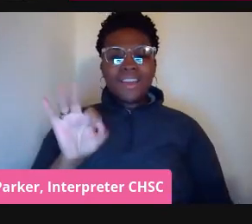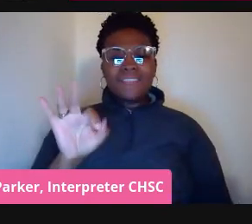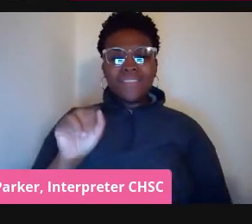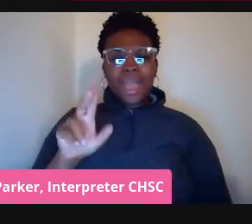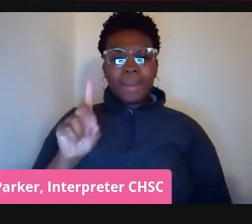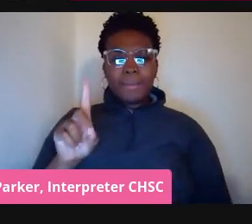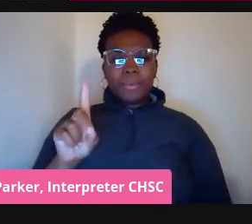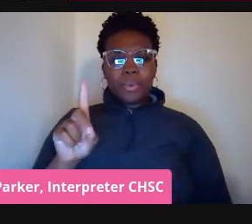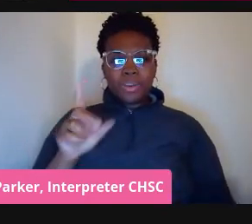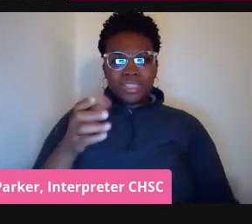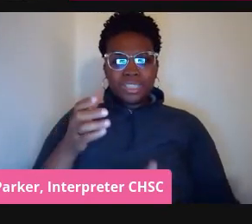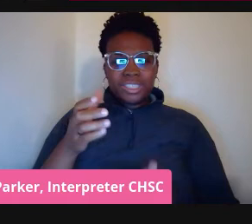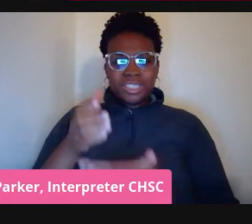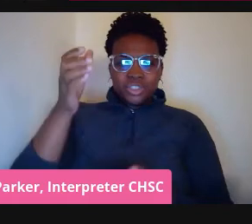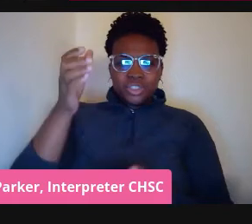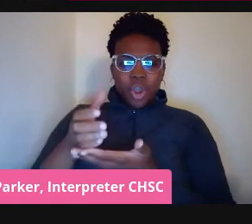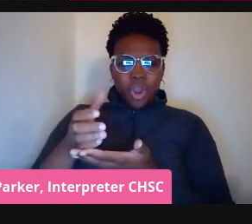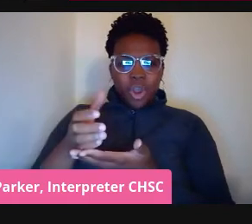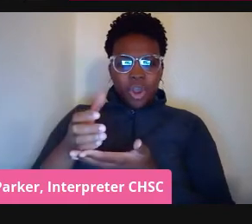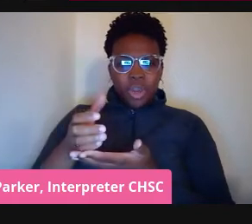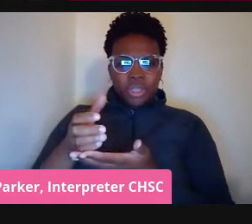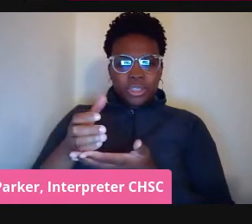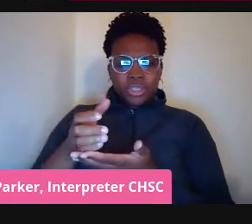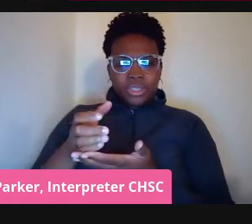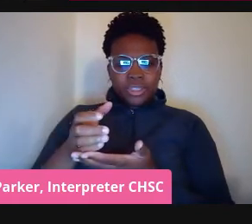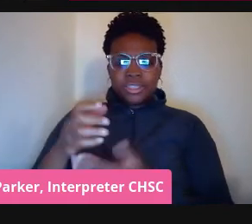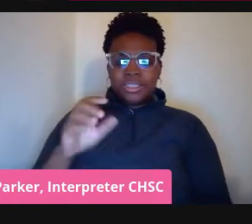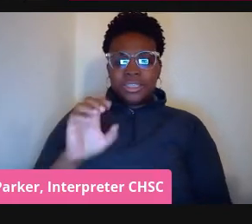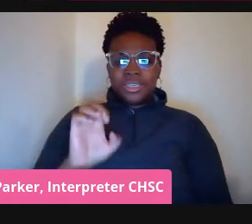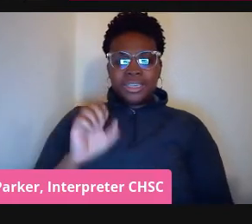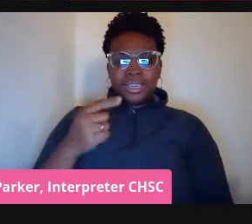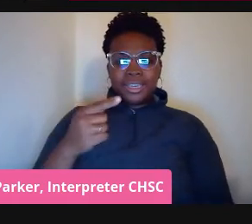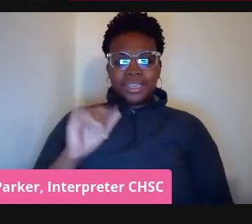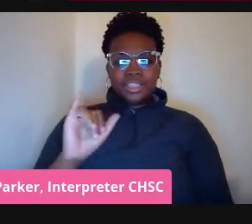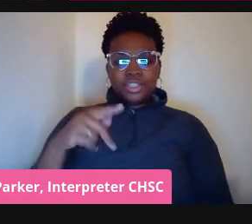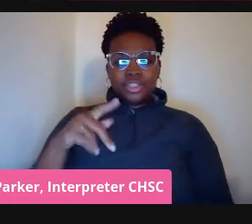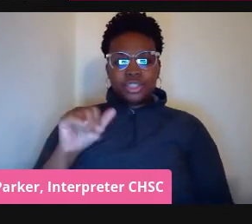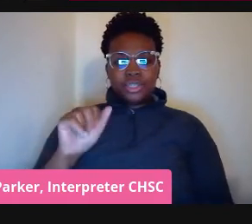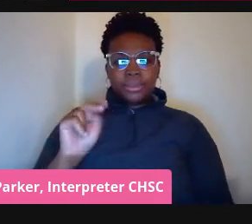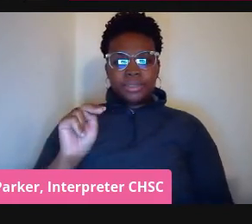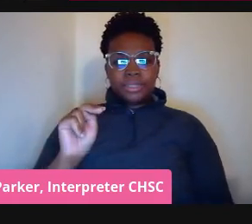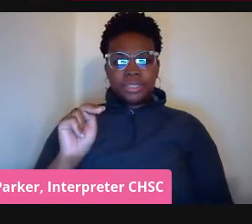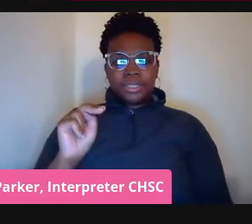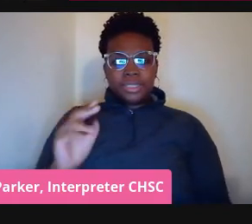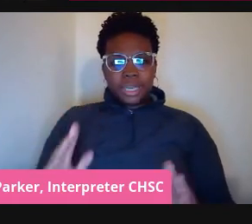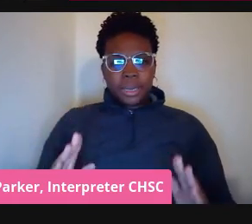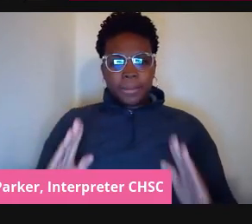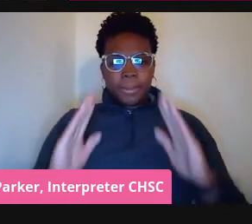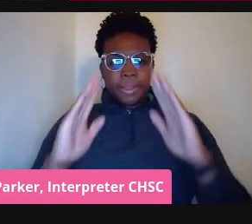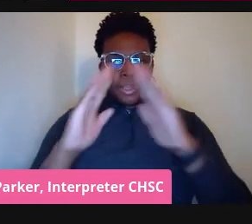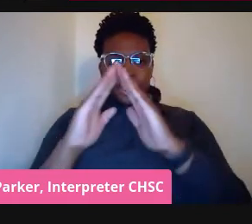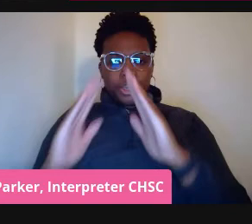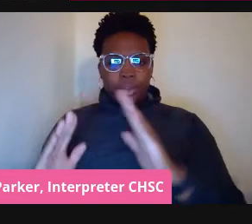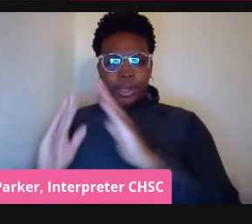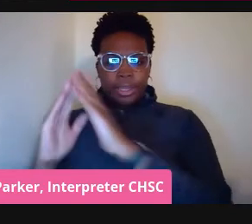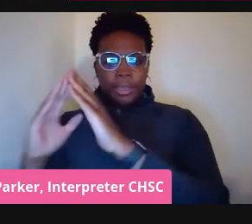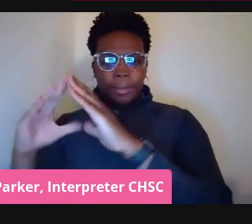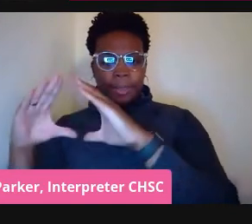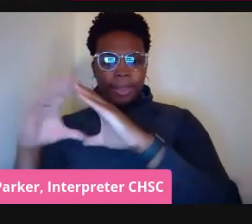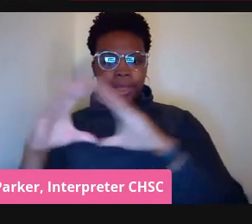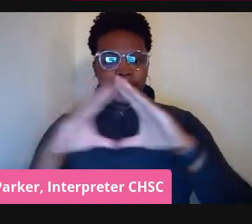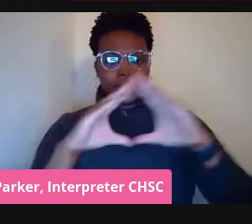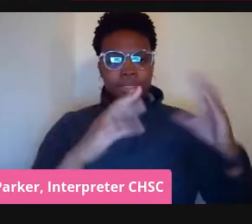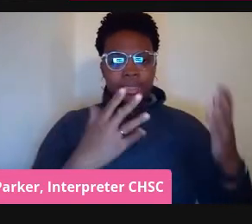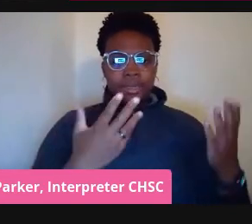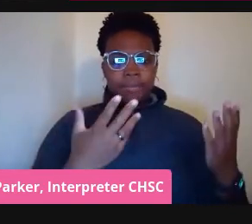canopic jars in the Egyptian pyramids. If we've been suffering that long, why is it that we're only allocating